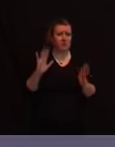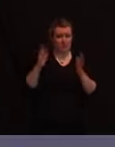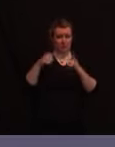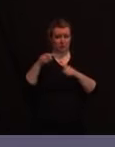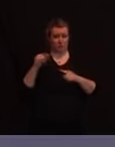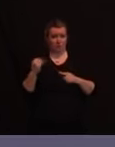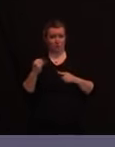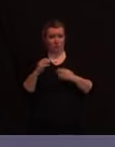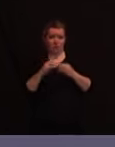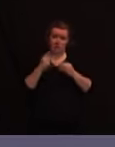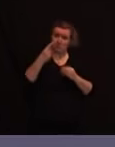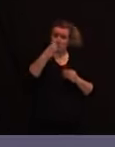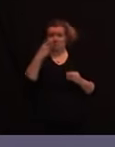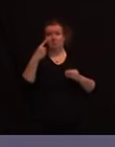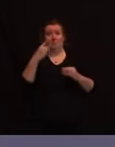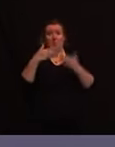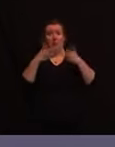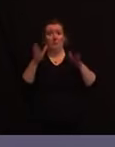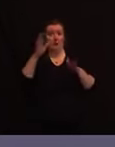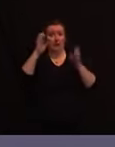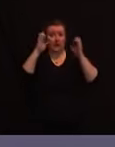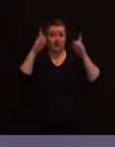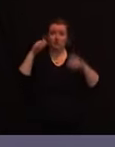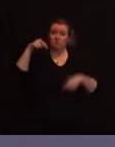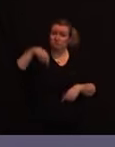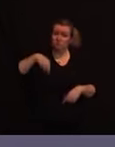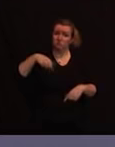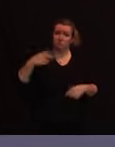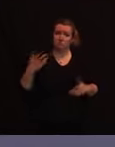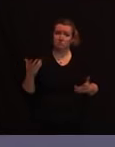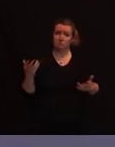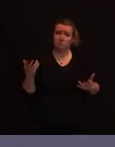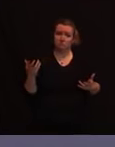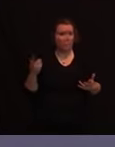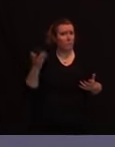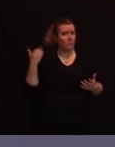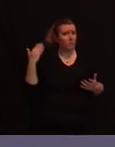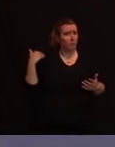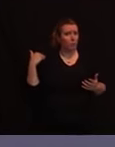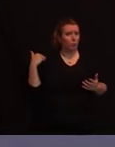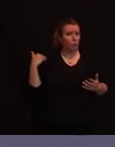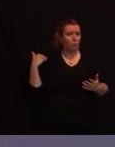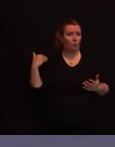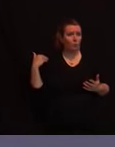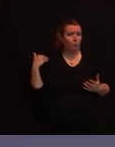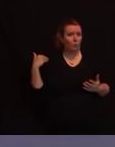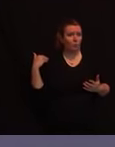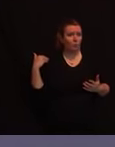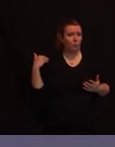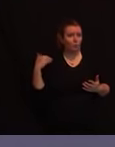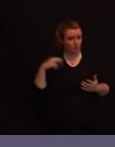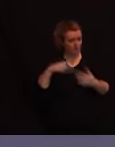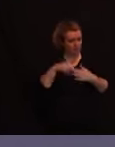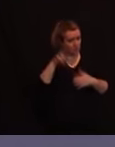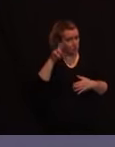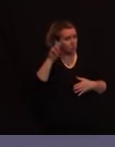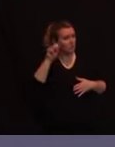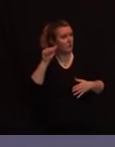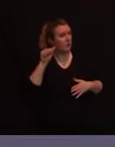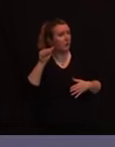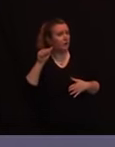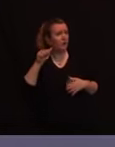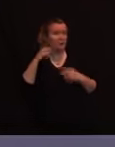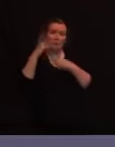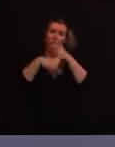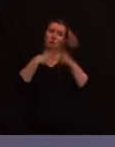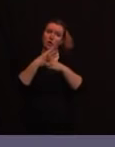place to start. Great educators, the best in America, if not the world. Great, smart kids and families. But again,